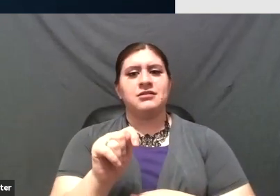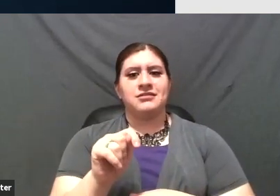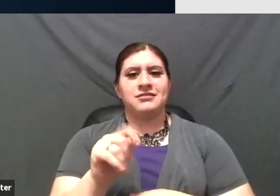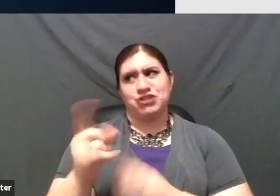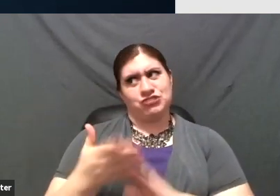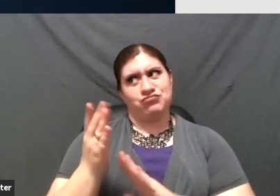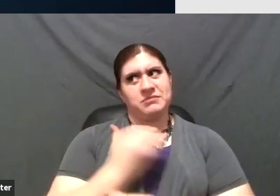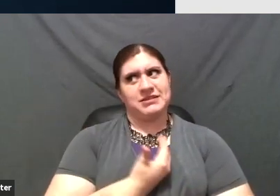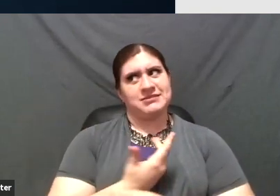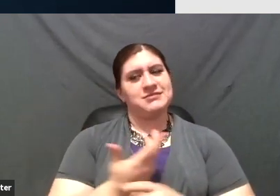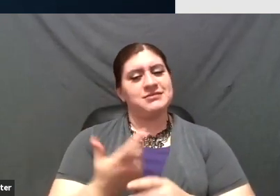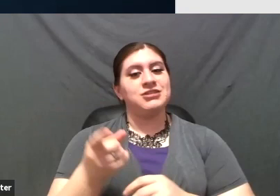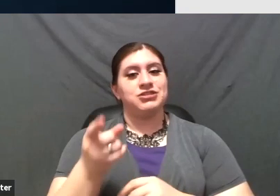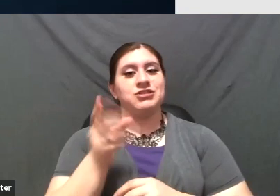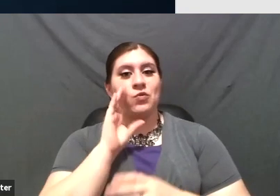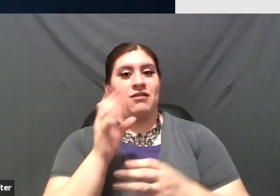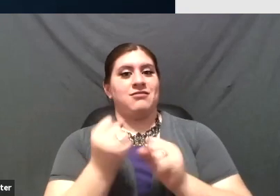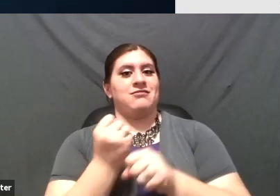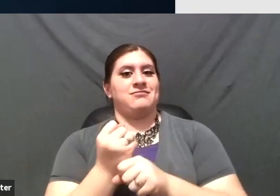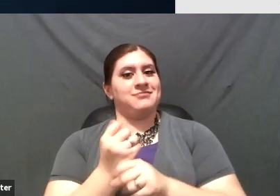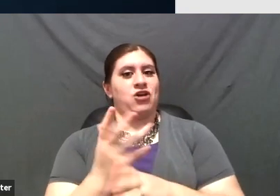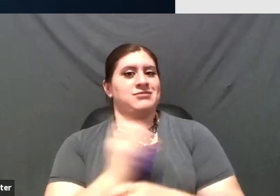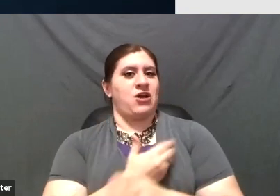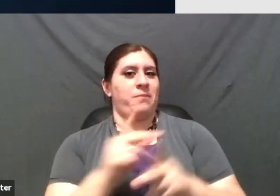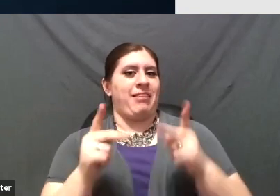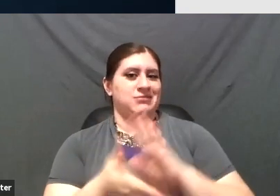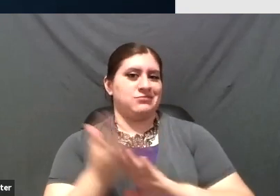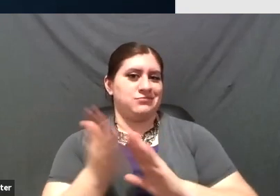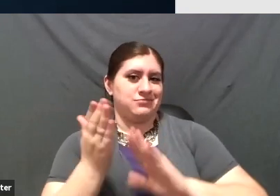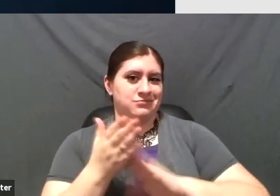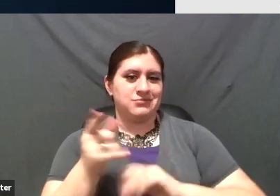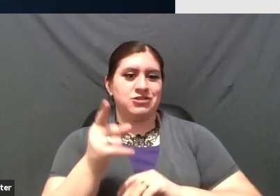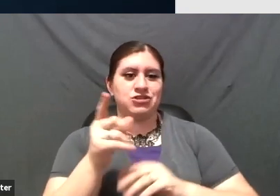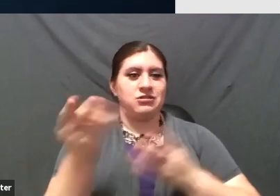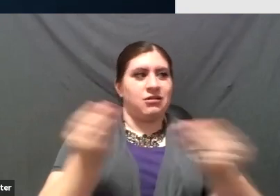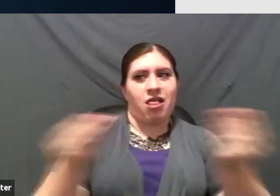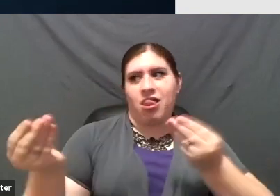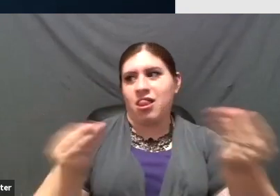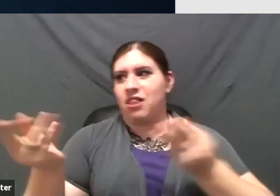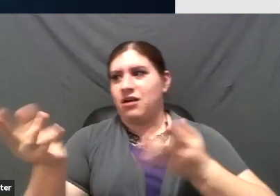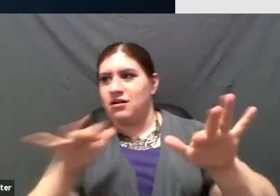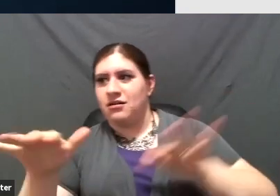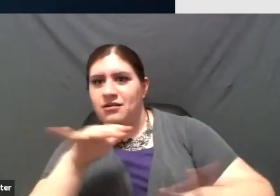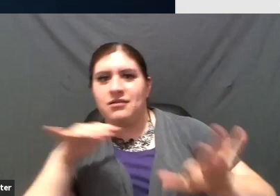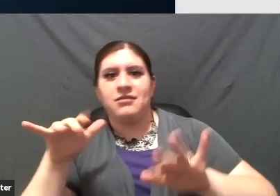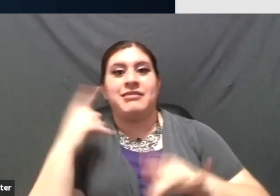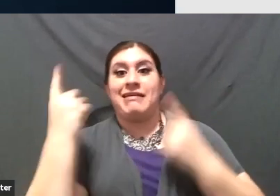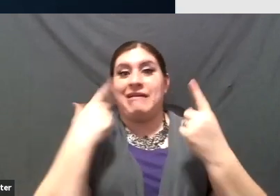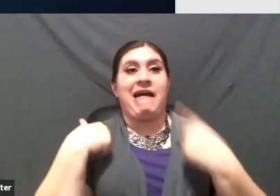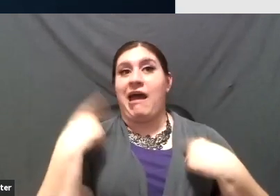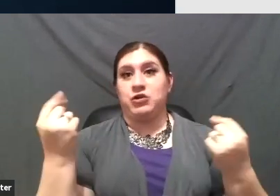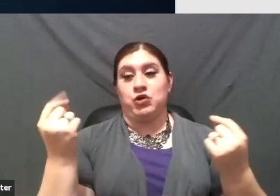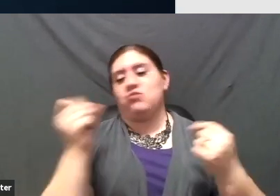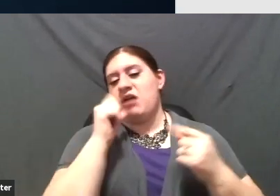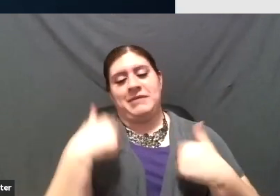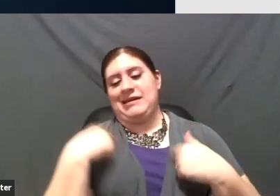running. She makes the place run. Okay, she really is what keeps it running. They think I do it, but it's not